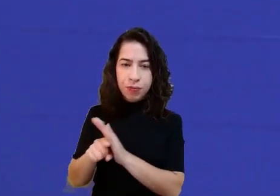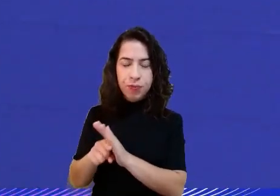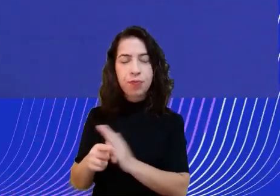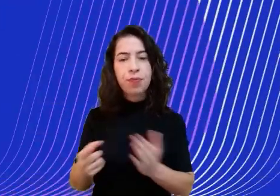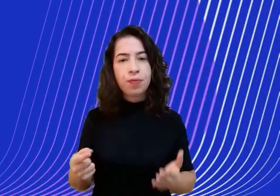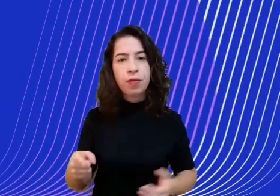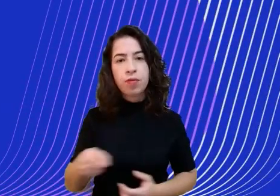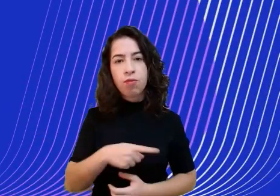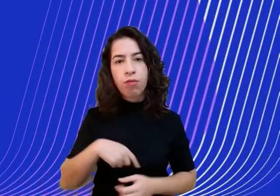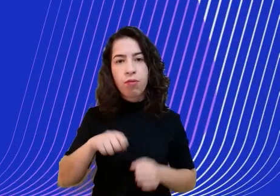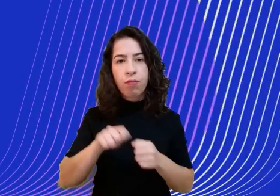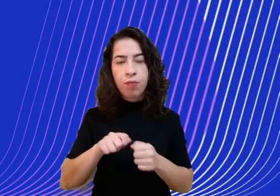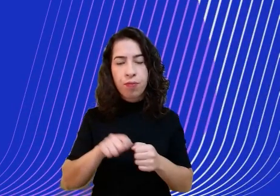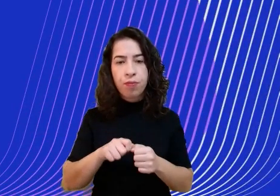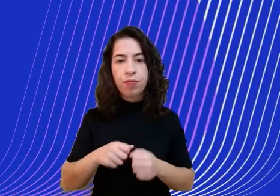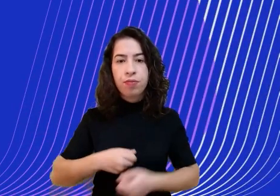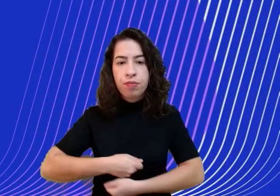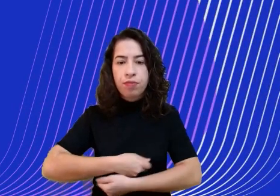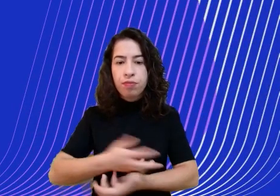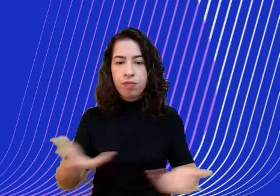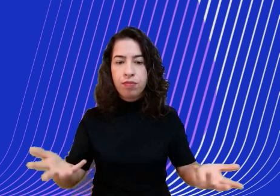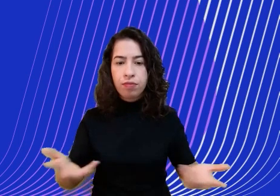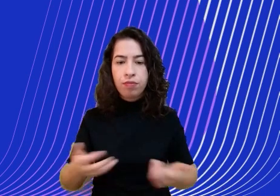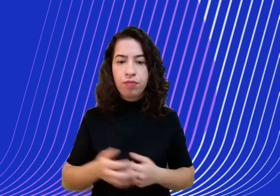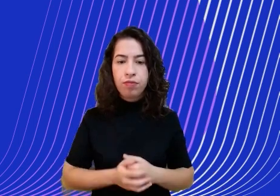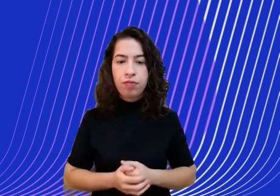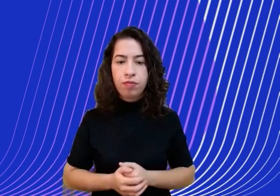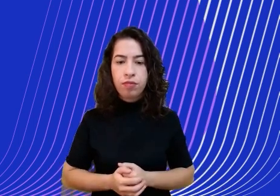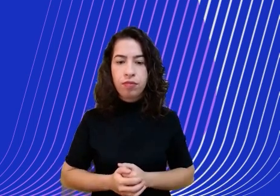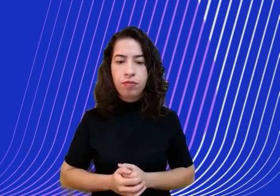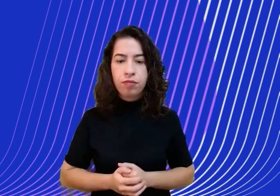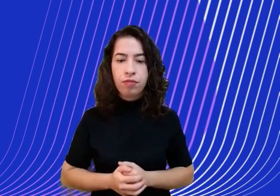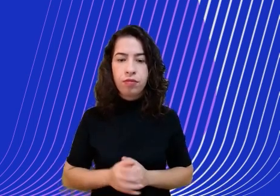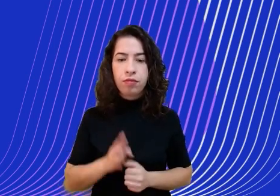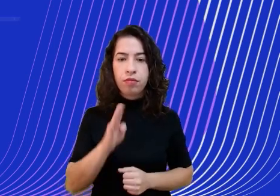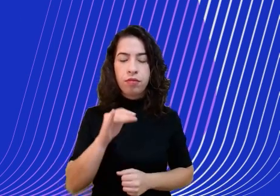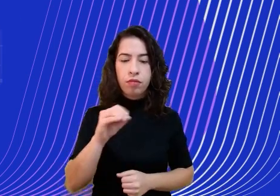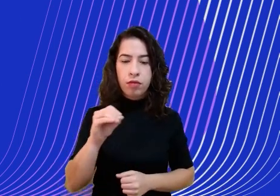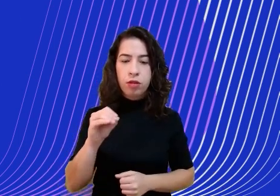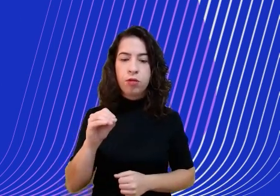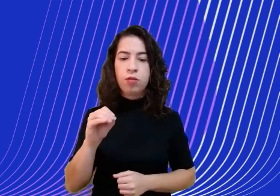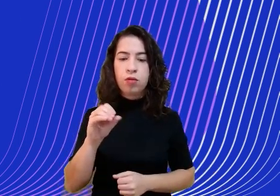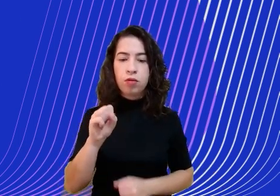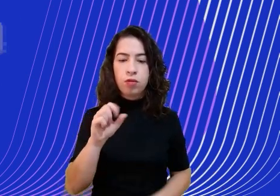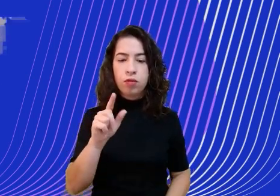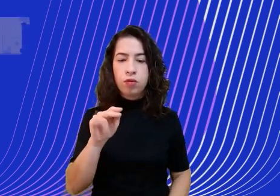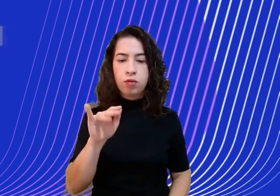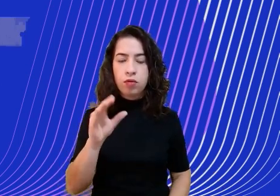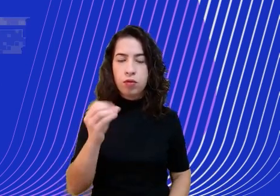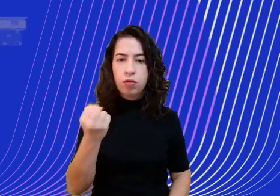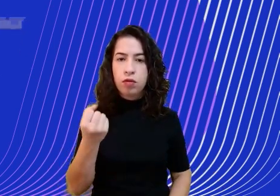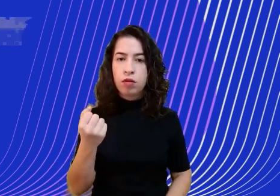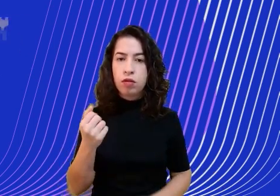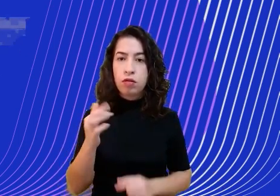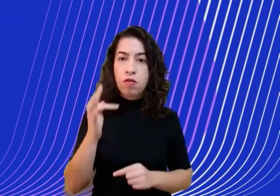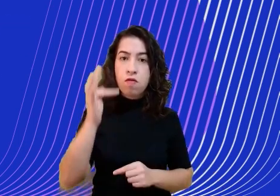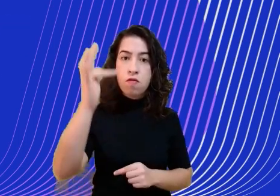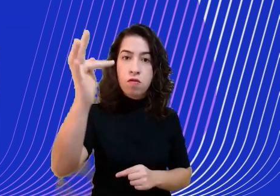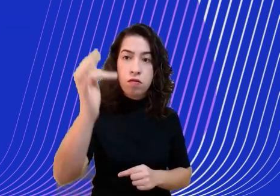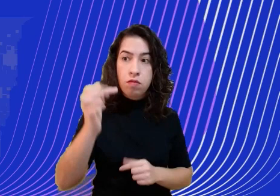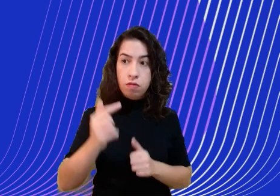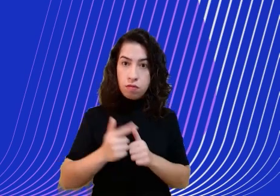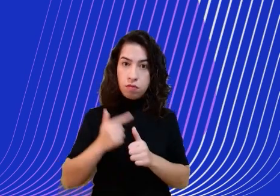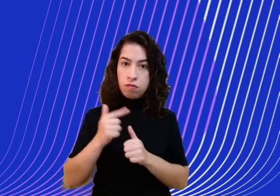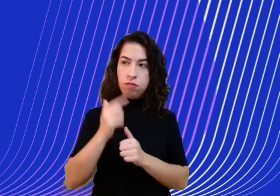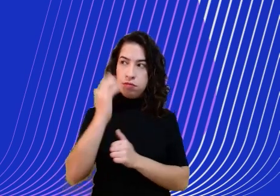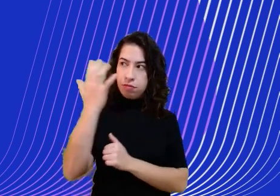so now we are going to launch our call to action to BioSolutions, the future from the tree.